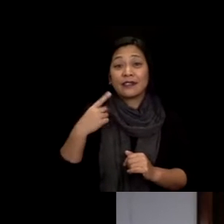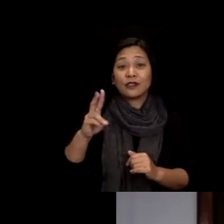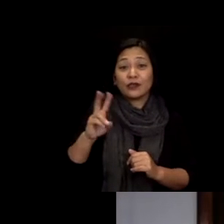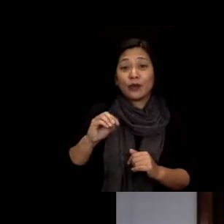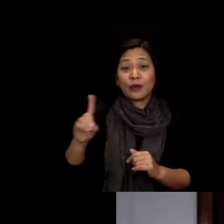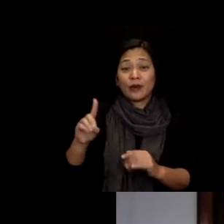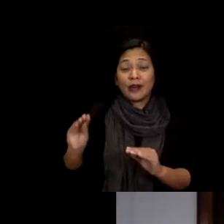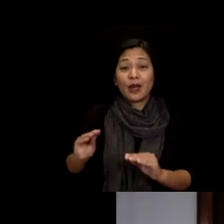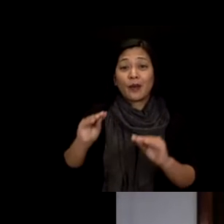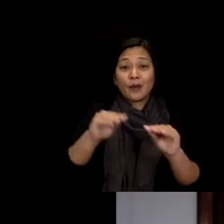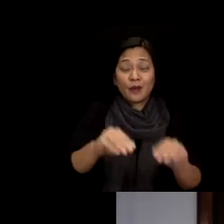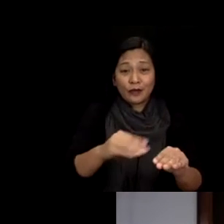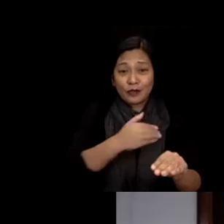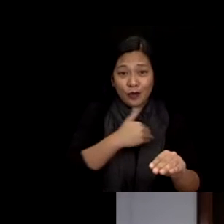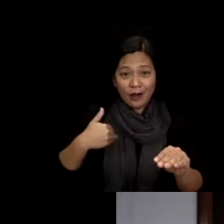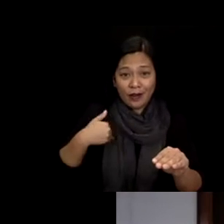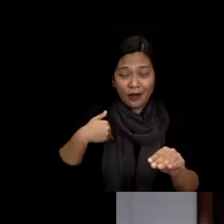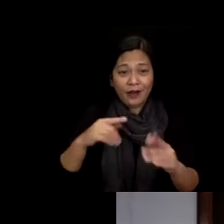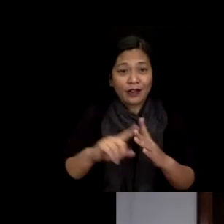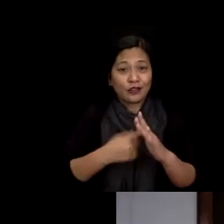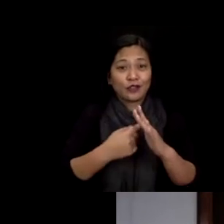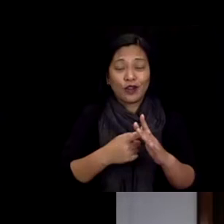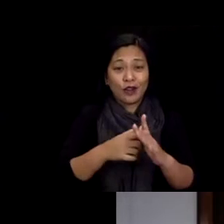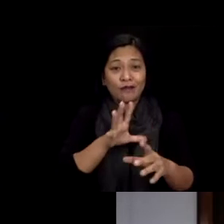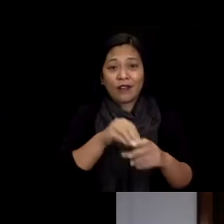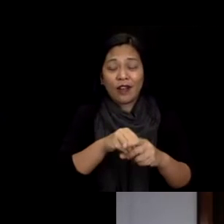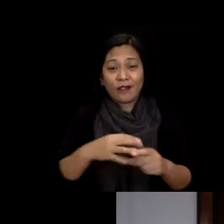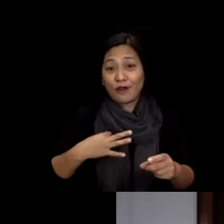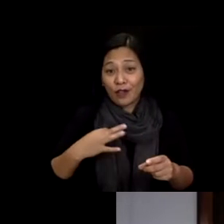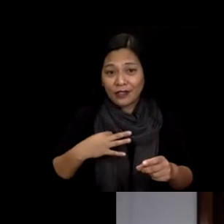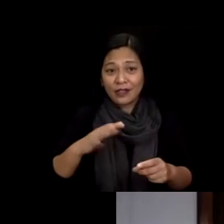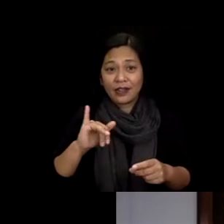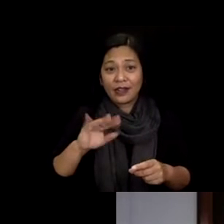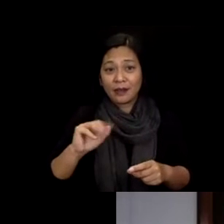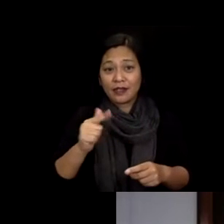Images Festival and luckily scored a part-time